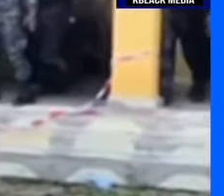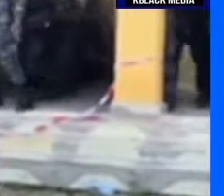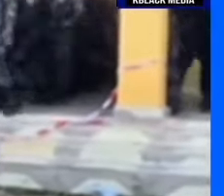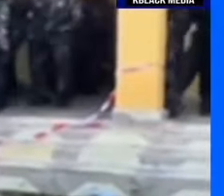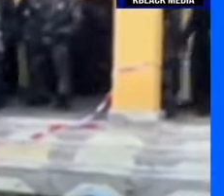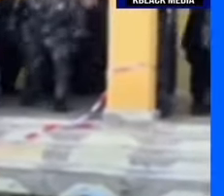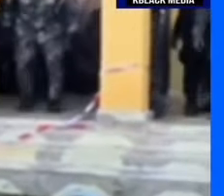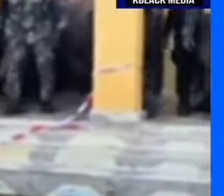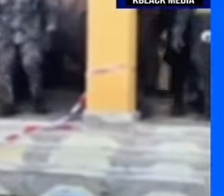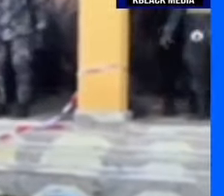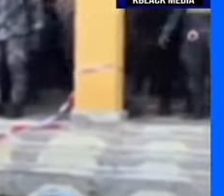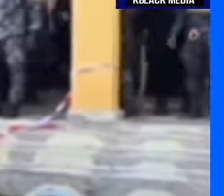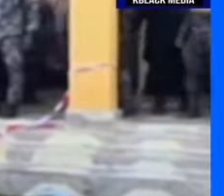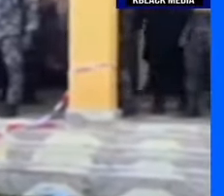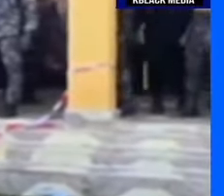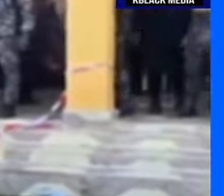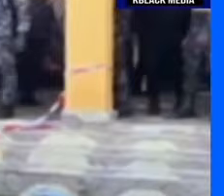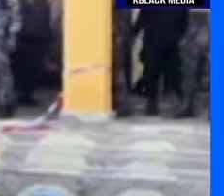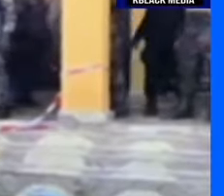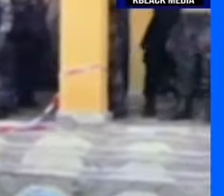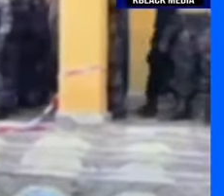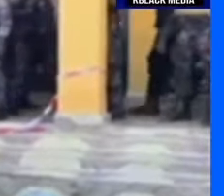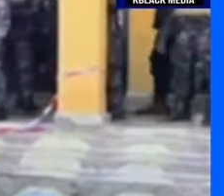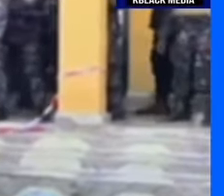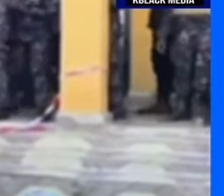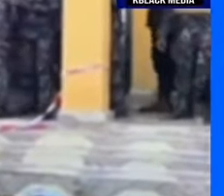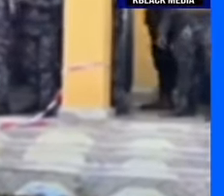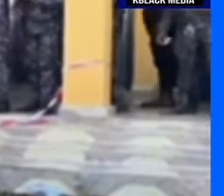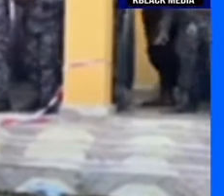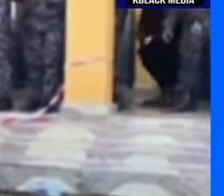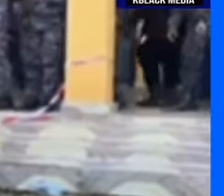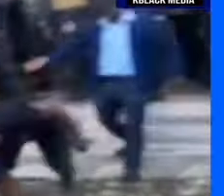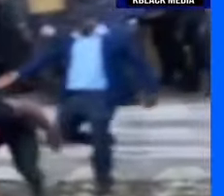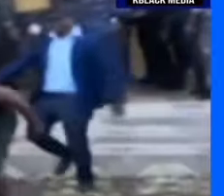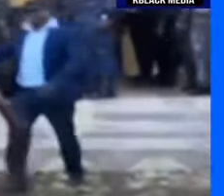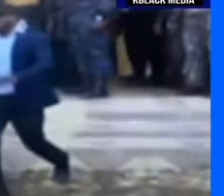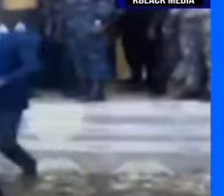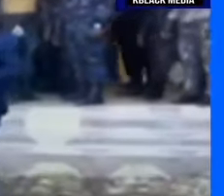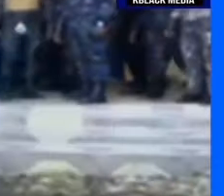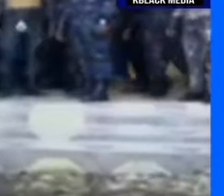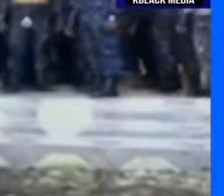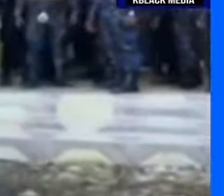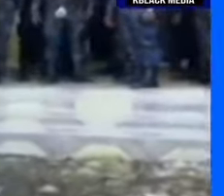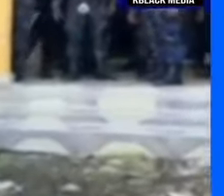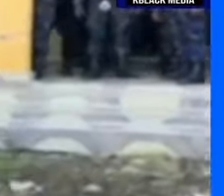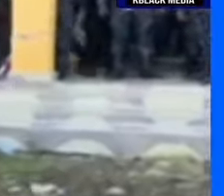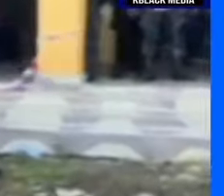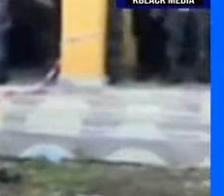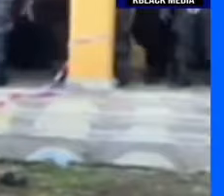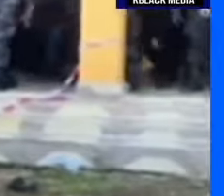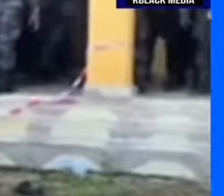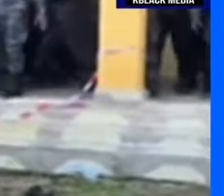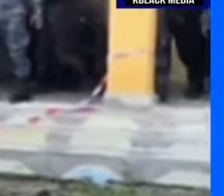very romantic area. Yeah, fan romantic then 20 years. Now me busan says I pay two candidates no. Omu wa Jimmy